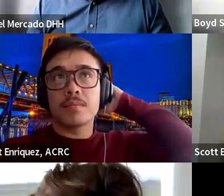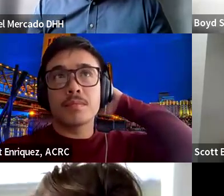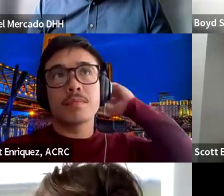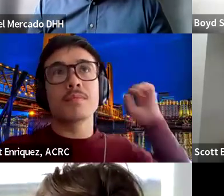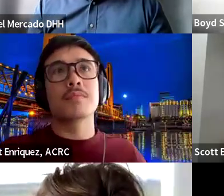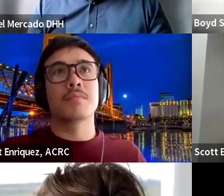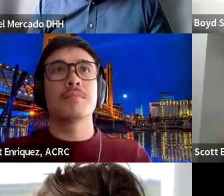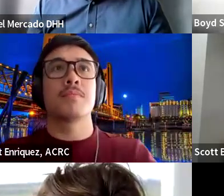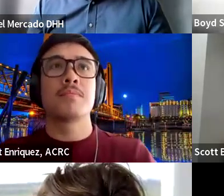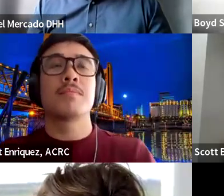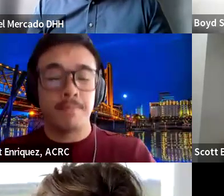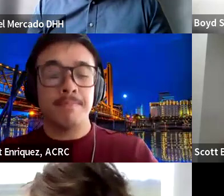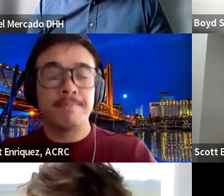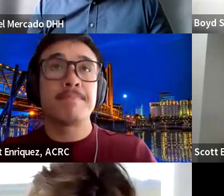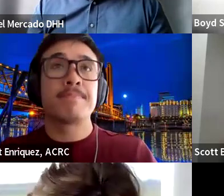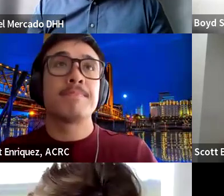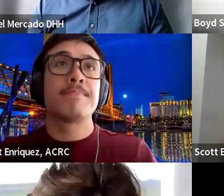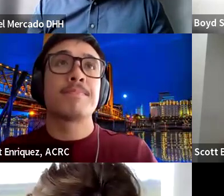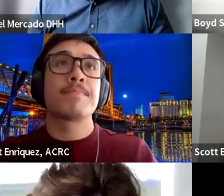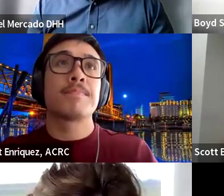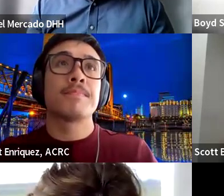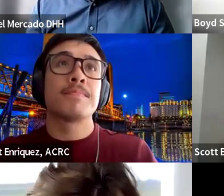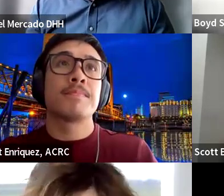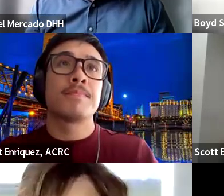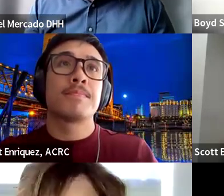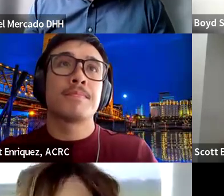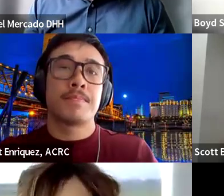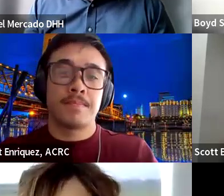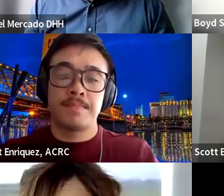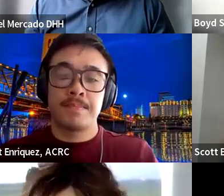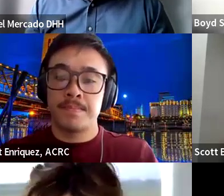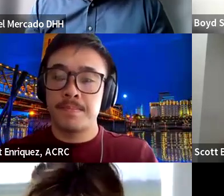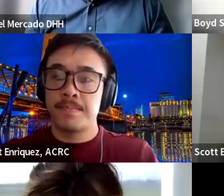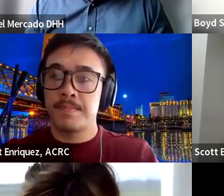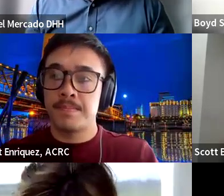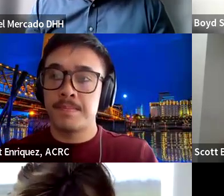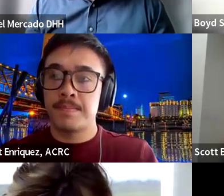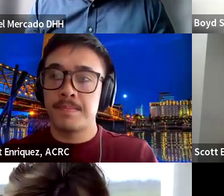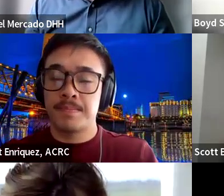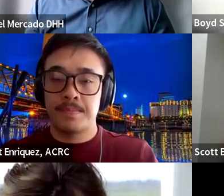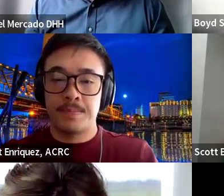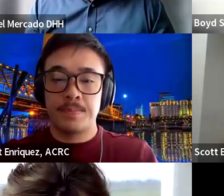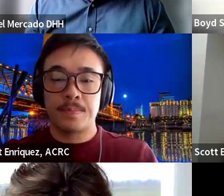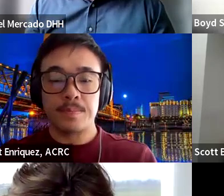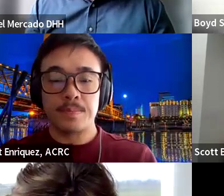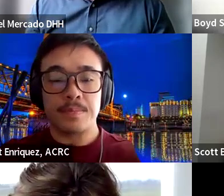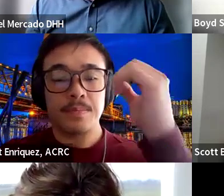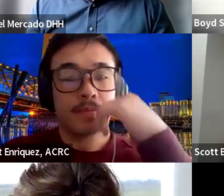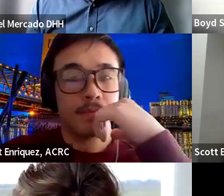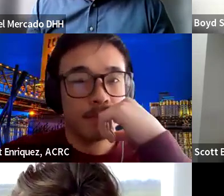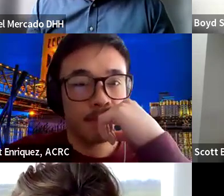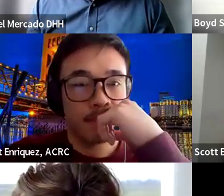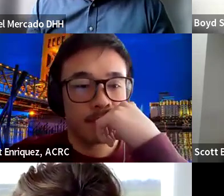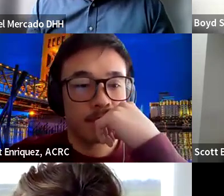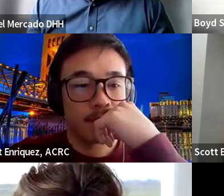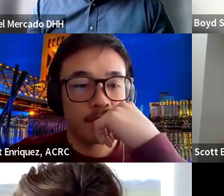website and DDS's website. Thank you so much. All right. Okay, folks, little QIP fun. So